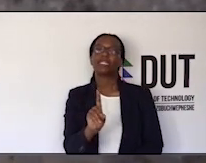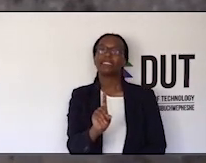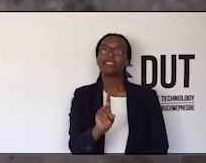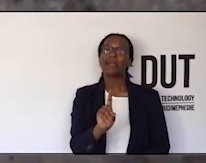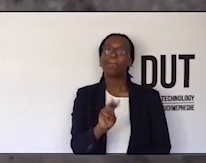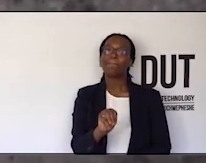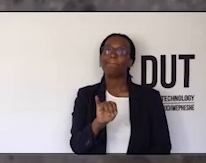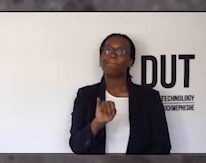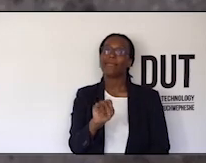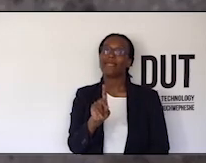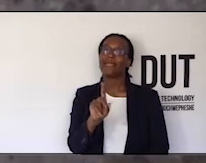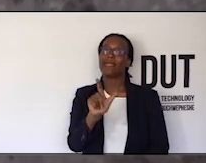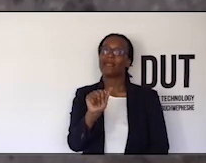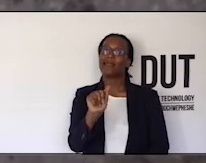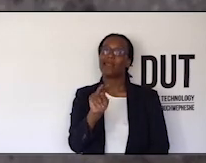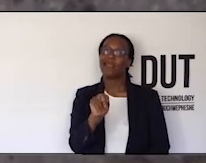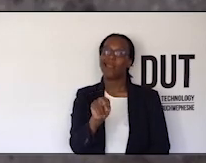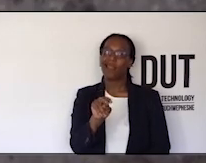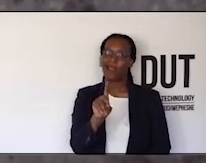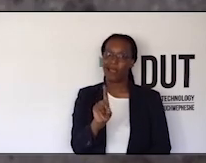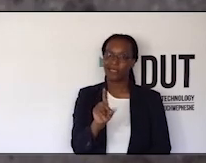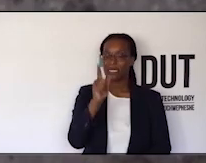campuses.